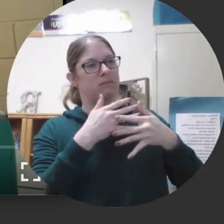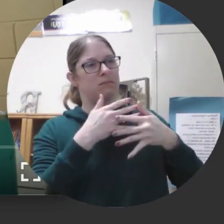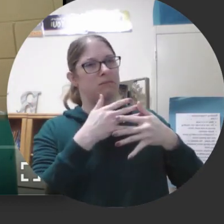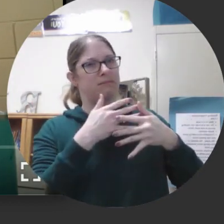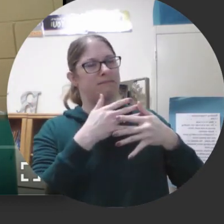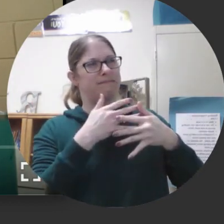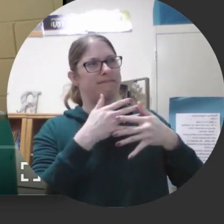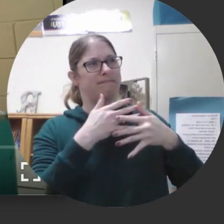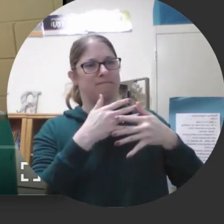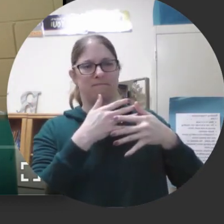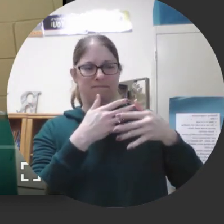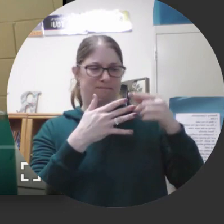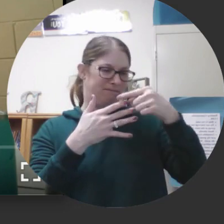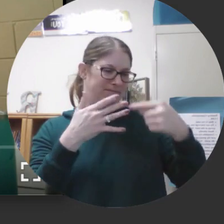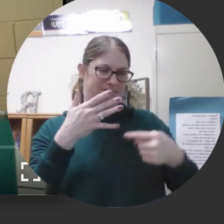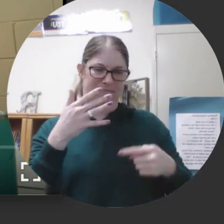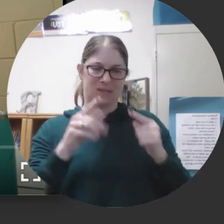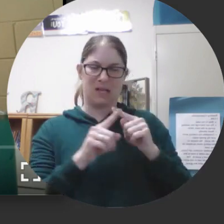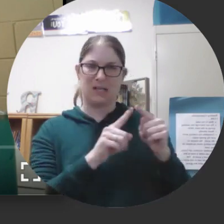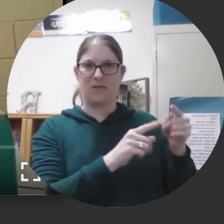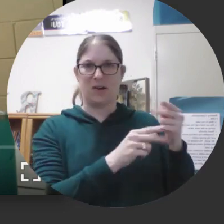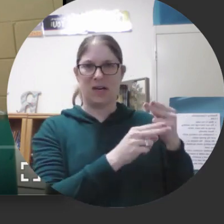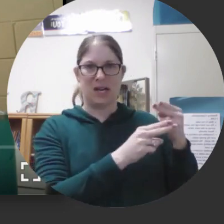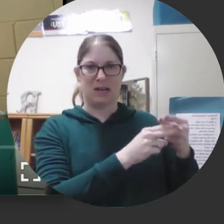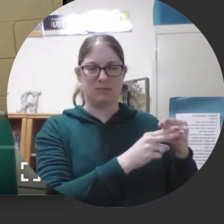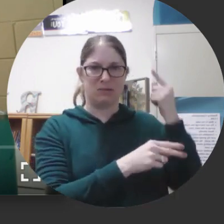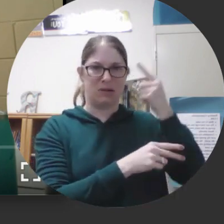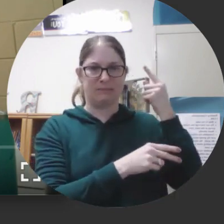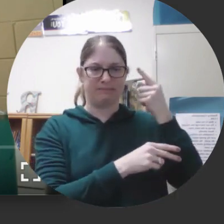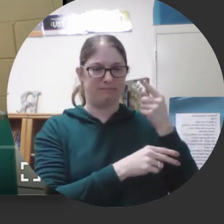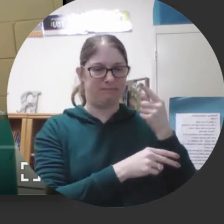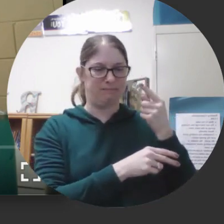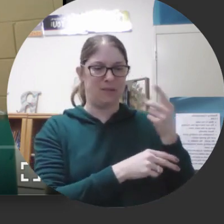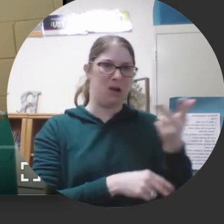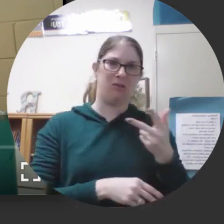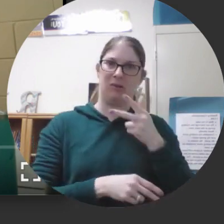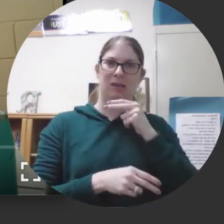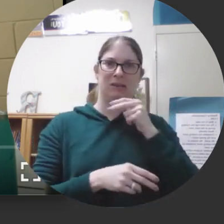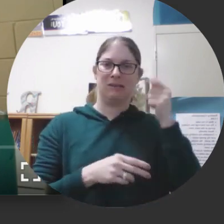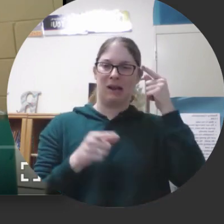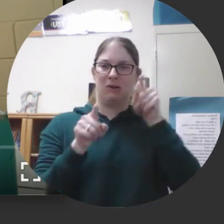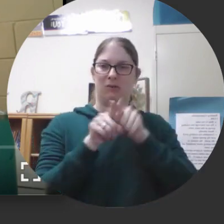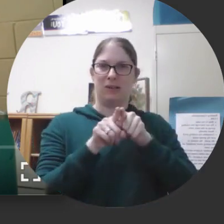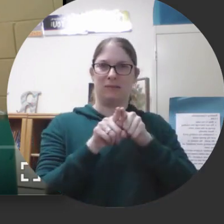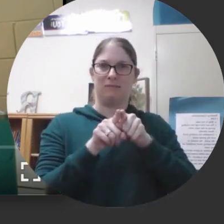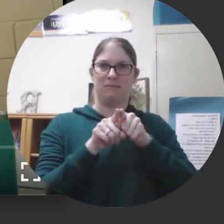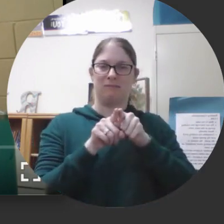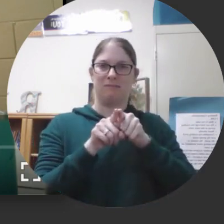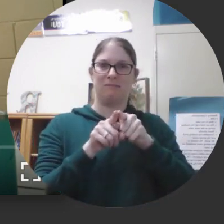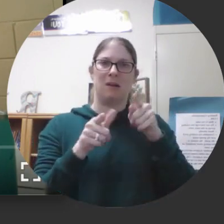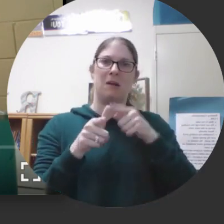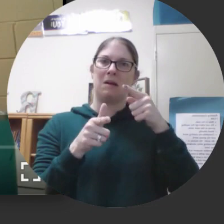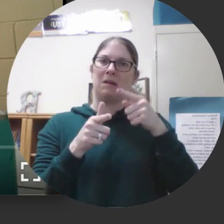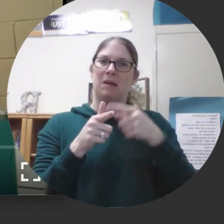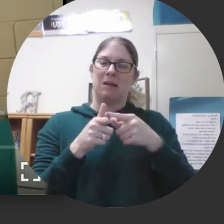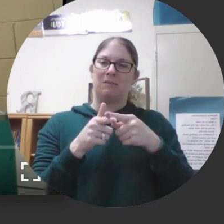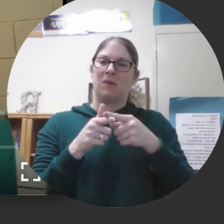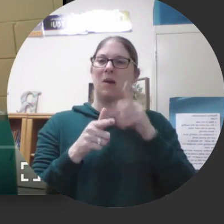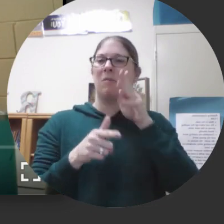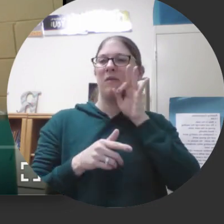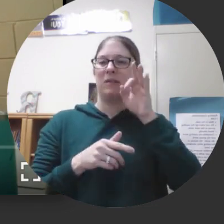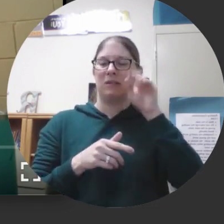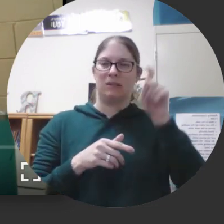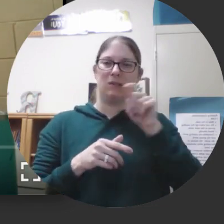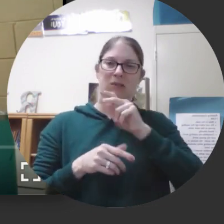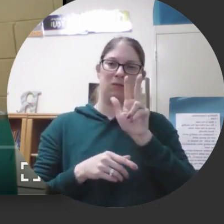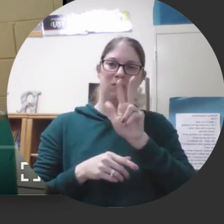But they could not agree, and when Mother called that breakfast was ready, they all went to get dressed, leaving the infant water horse paddling namelessly around the